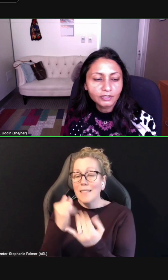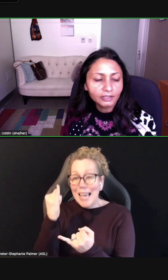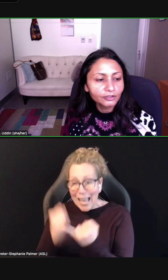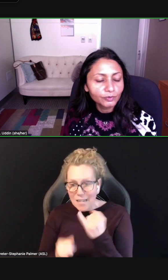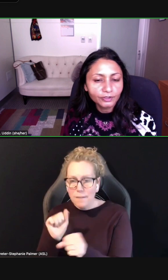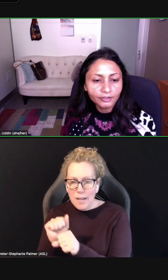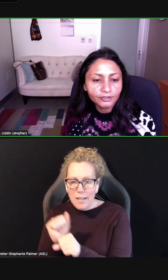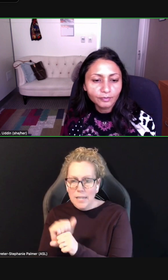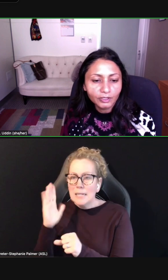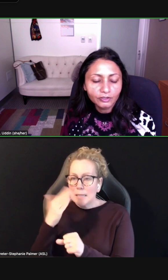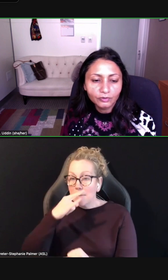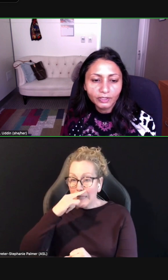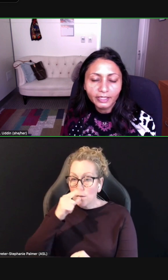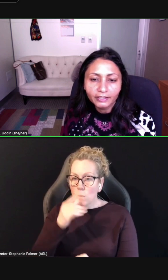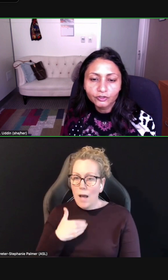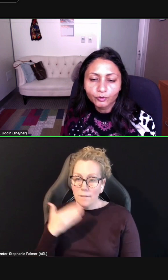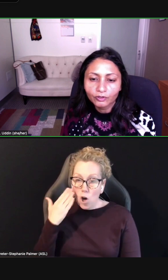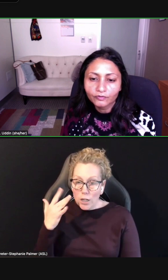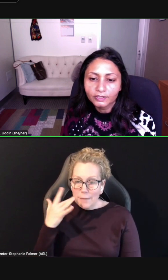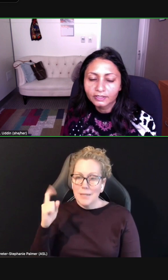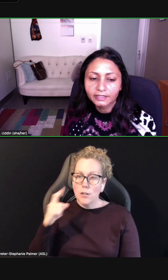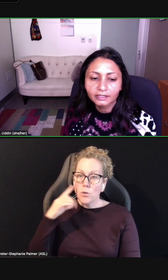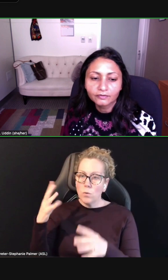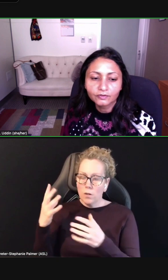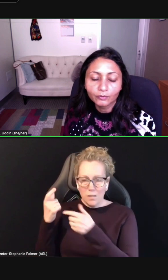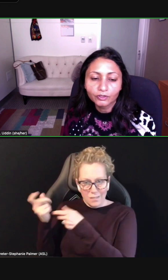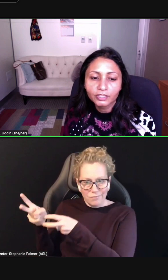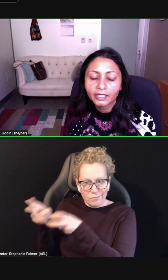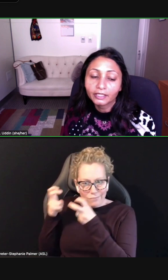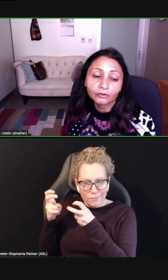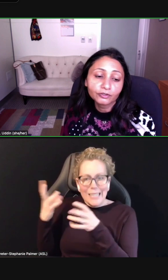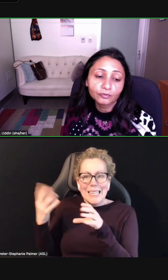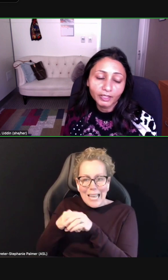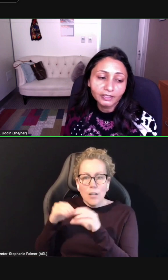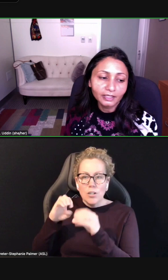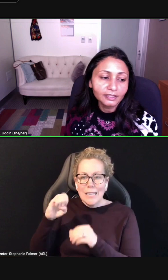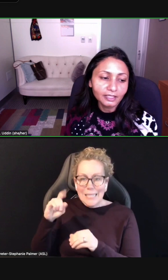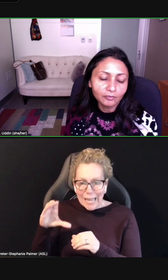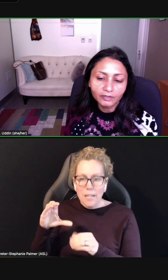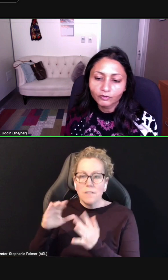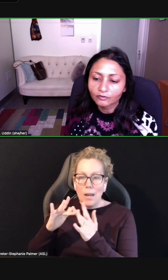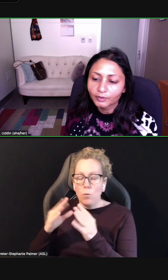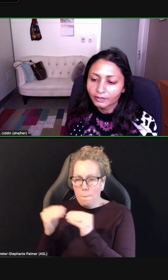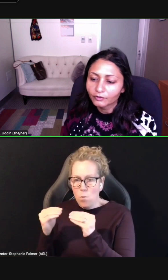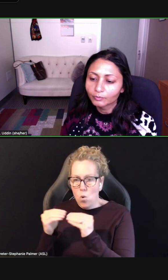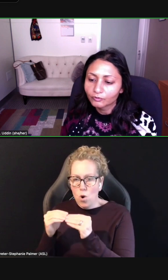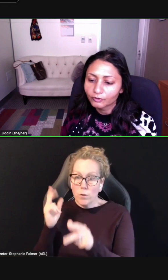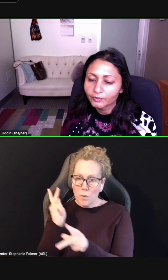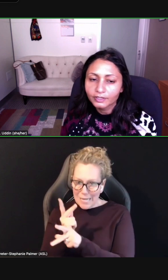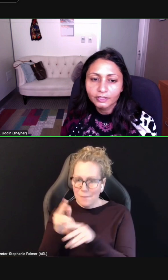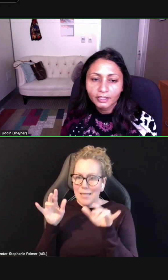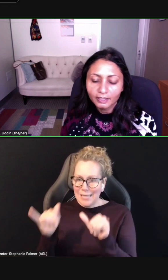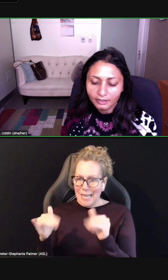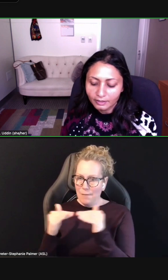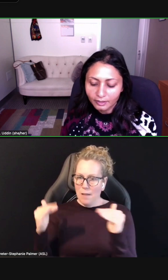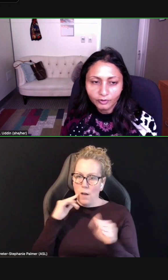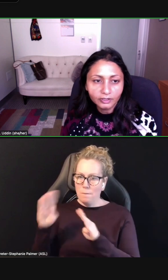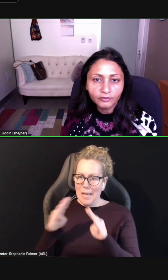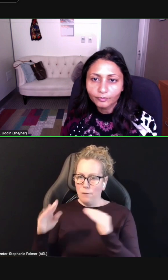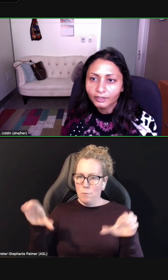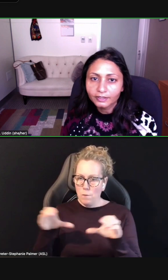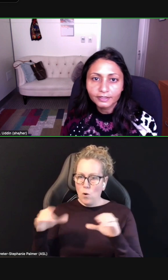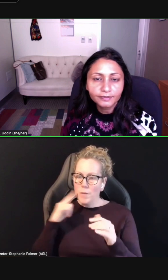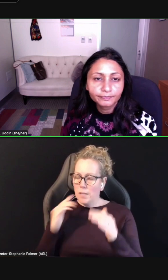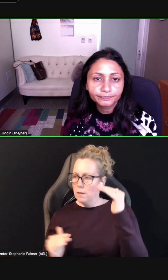it seems that kids with autism need to engage more of these executive networks in order to maintain the same level of behavioral performance as the